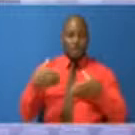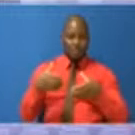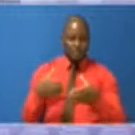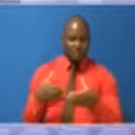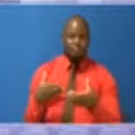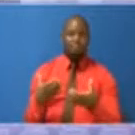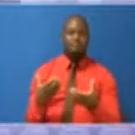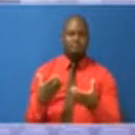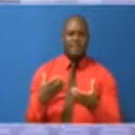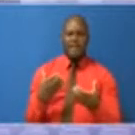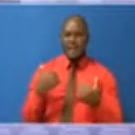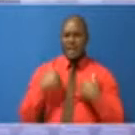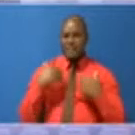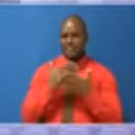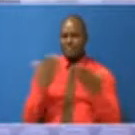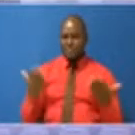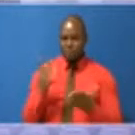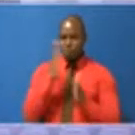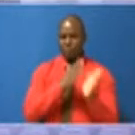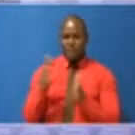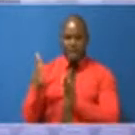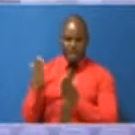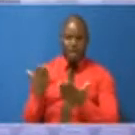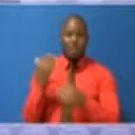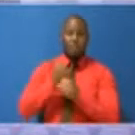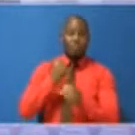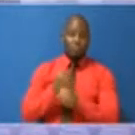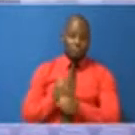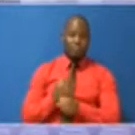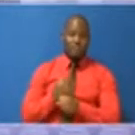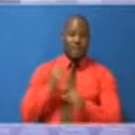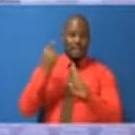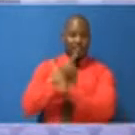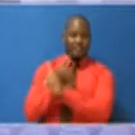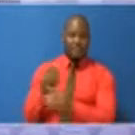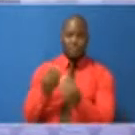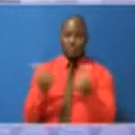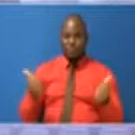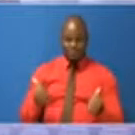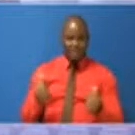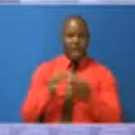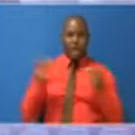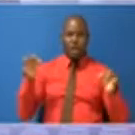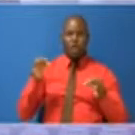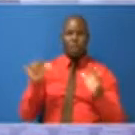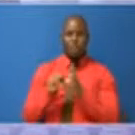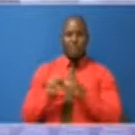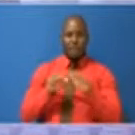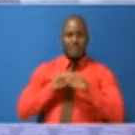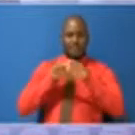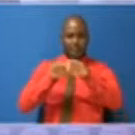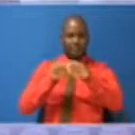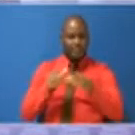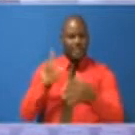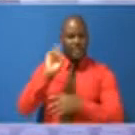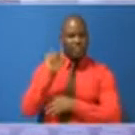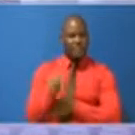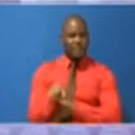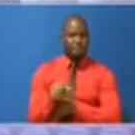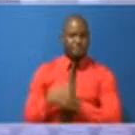know is there something that you plan to do that will be different to fix the perennial problem of traffic jams